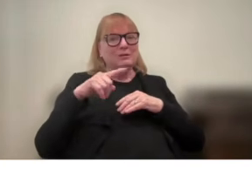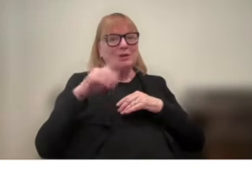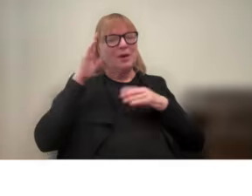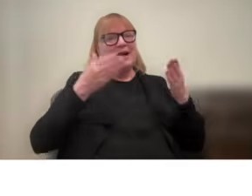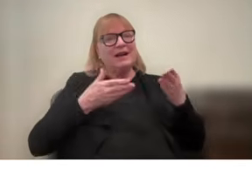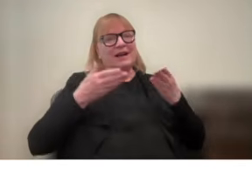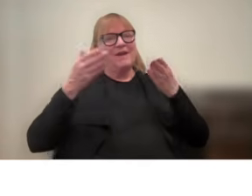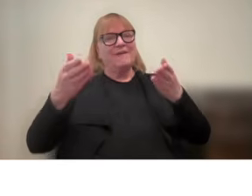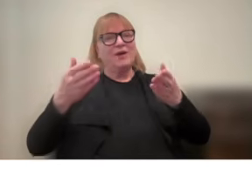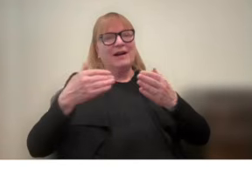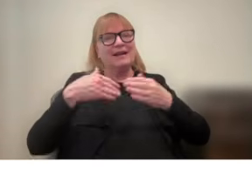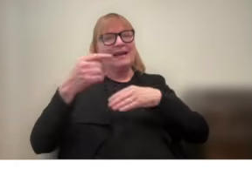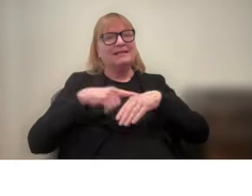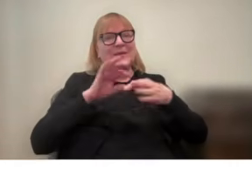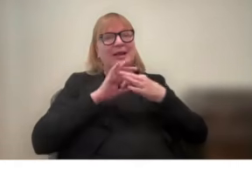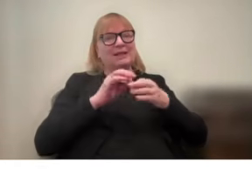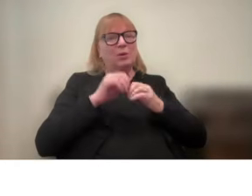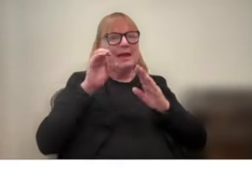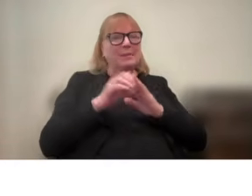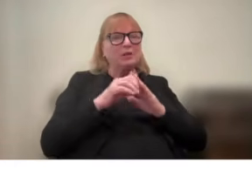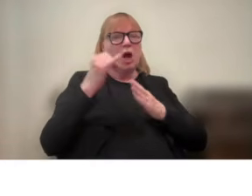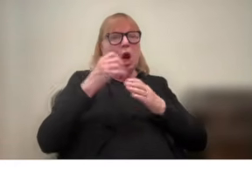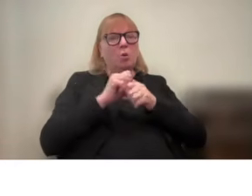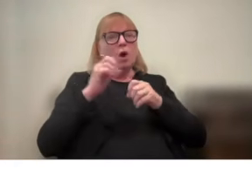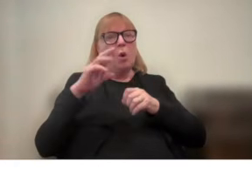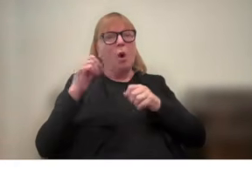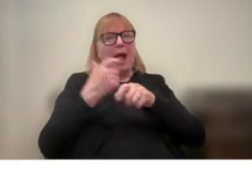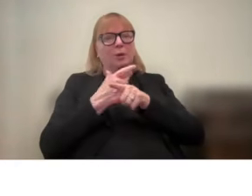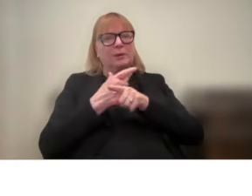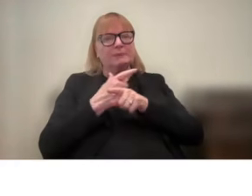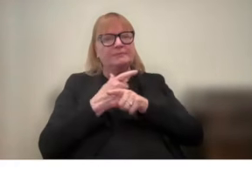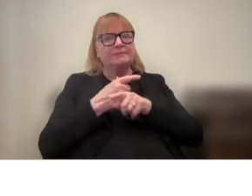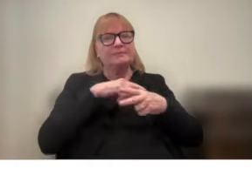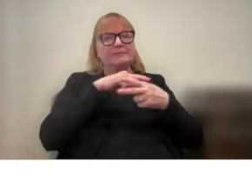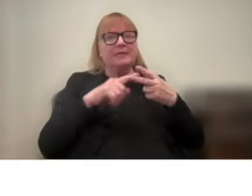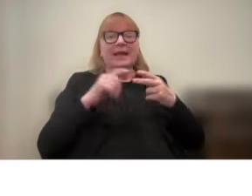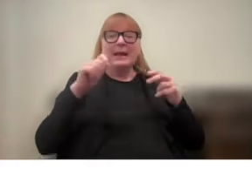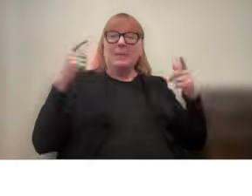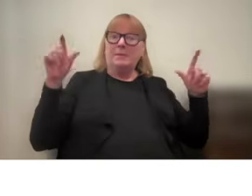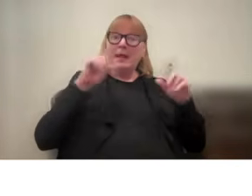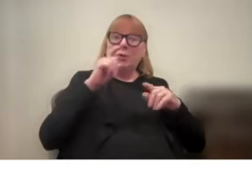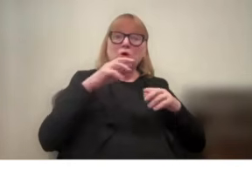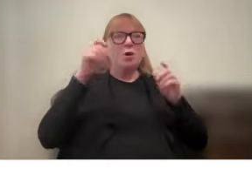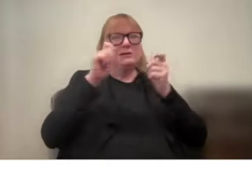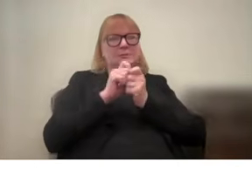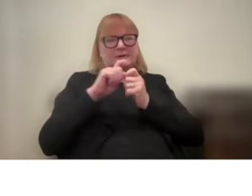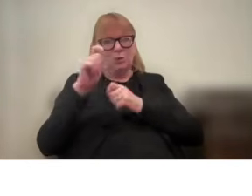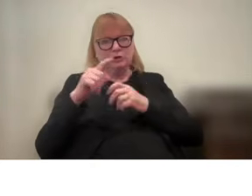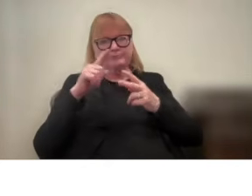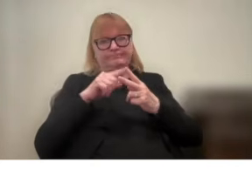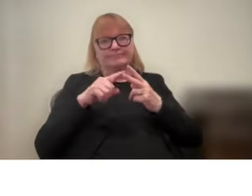to carry forward the next time you engage with an image, artwork, or algorithm. So this can be either a really big question or a more specific